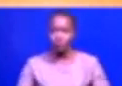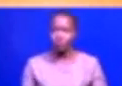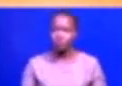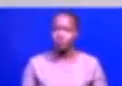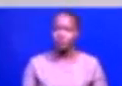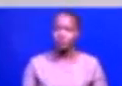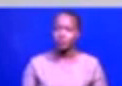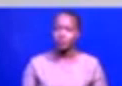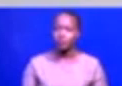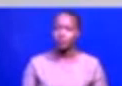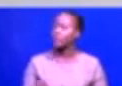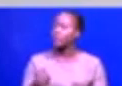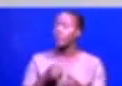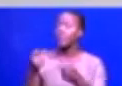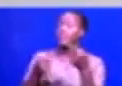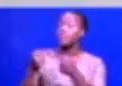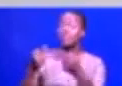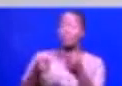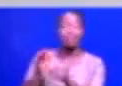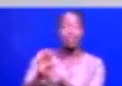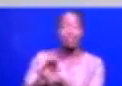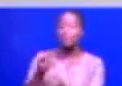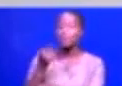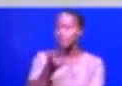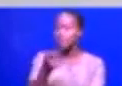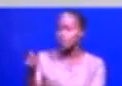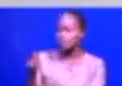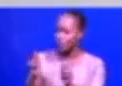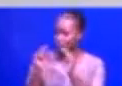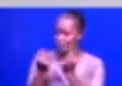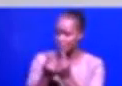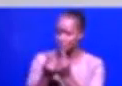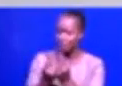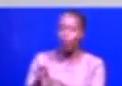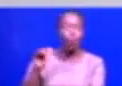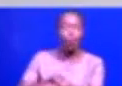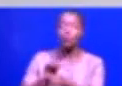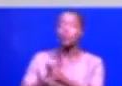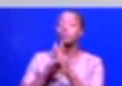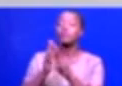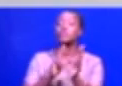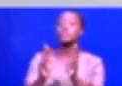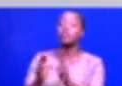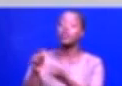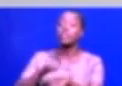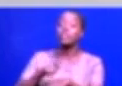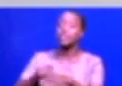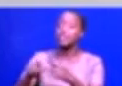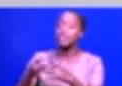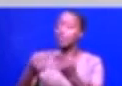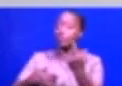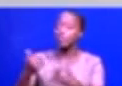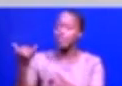Well, it will be very, very competitive. I'm telling you, these teams have shown a very good performance in the regular season and the start of the playoffs, that is